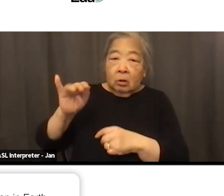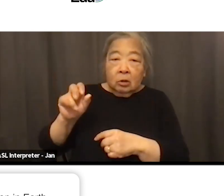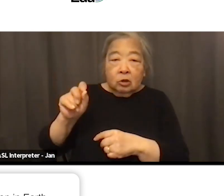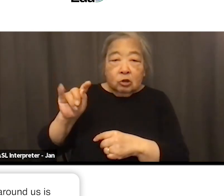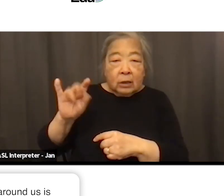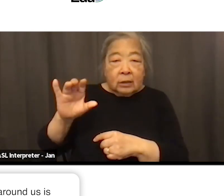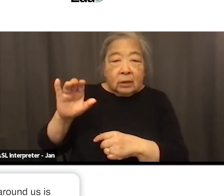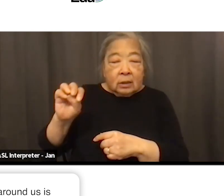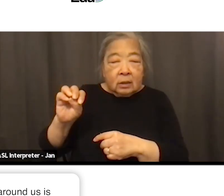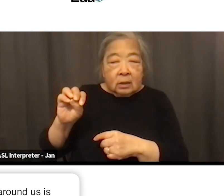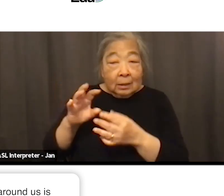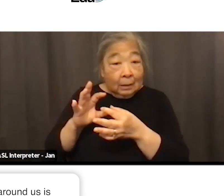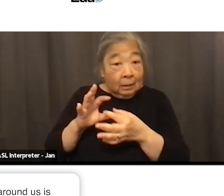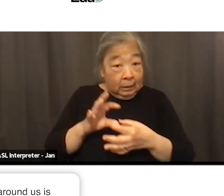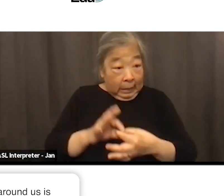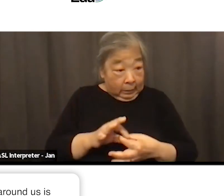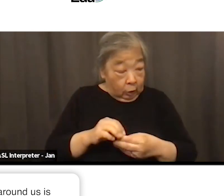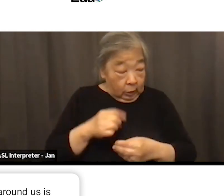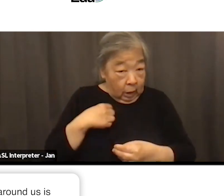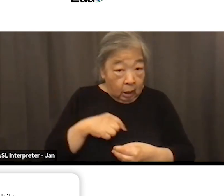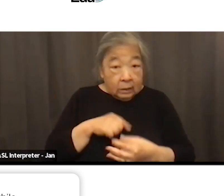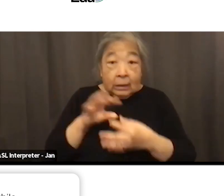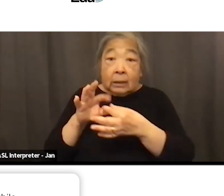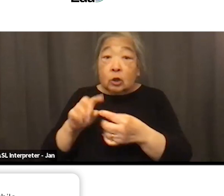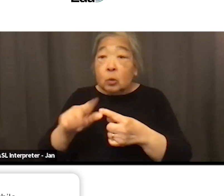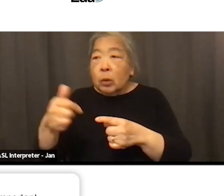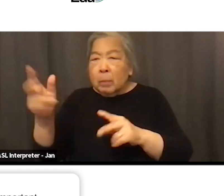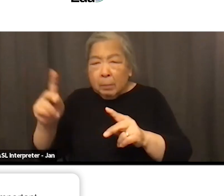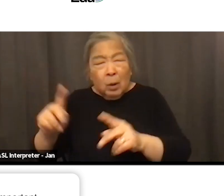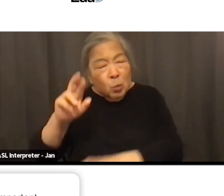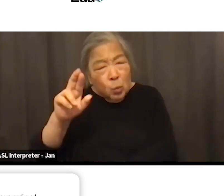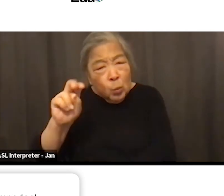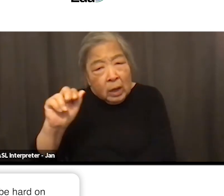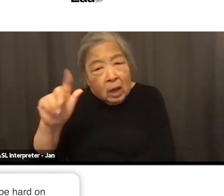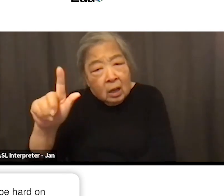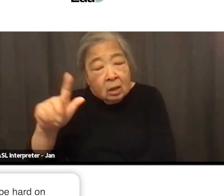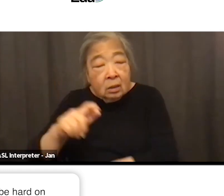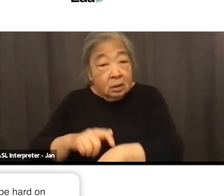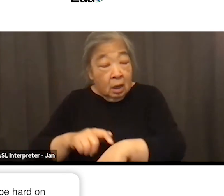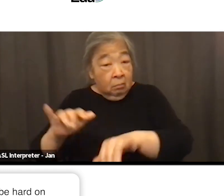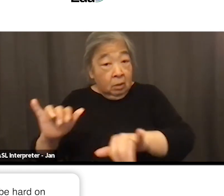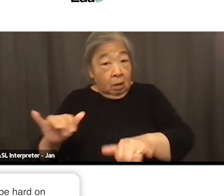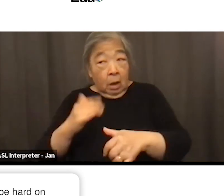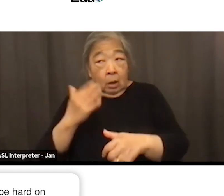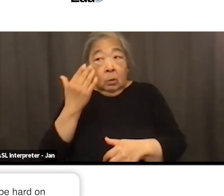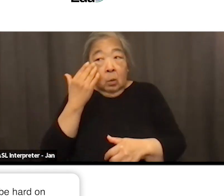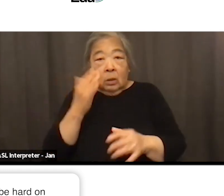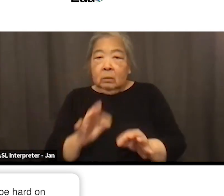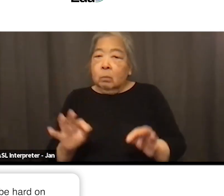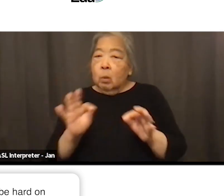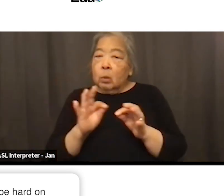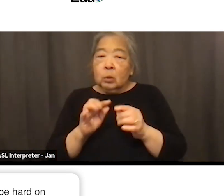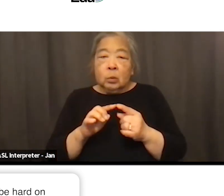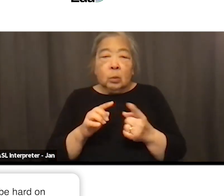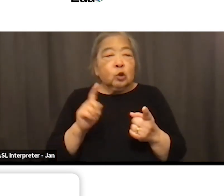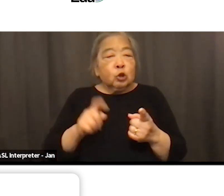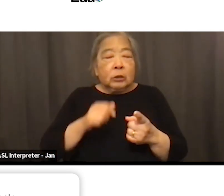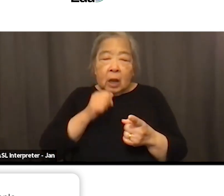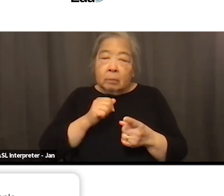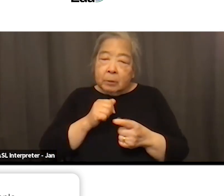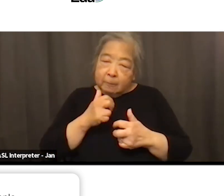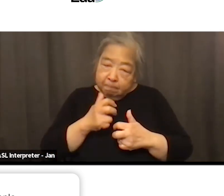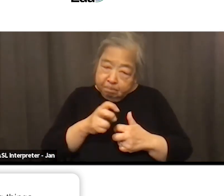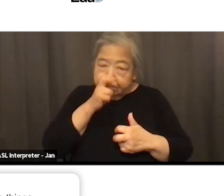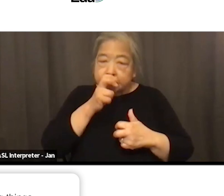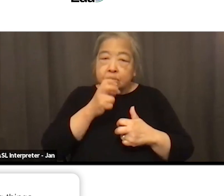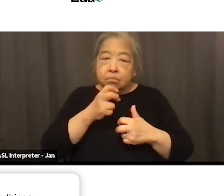in us and the people around us is real, all the while knowing it's important to know not to be hard on ourselves,